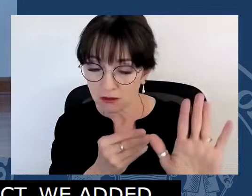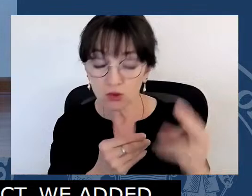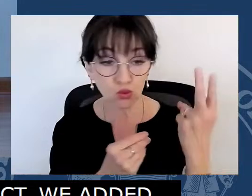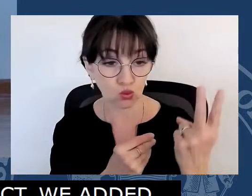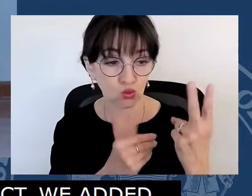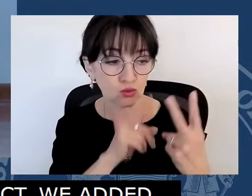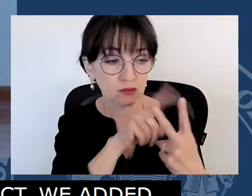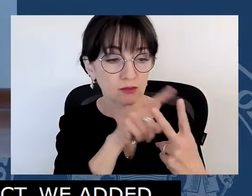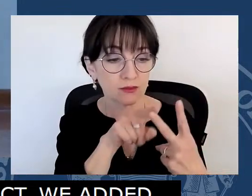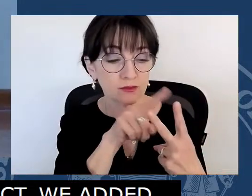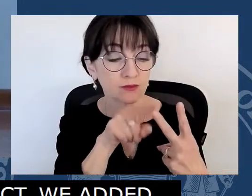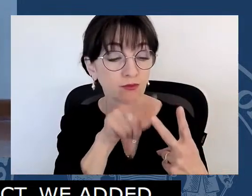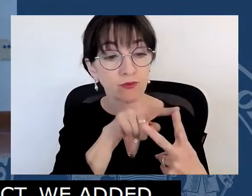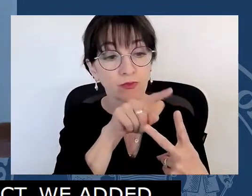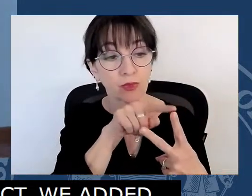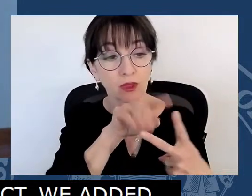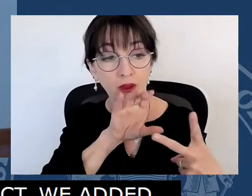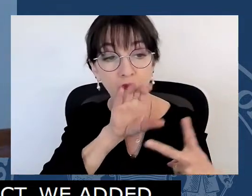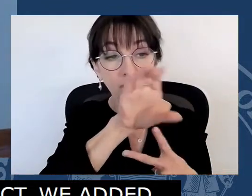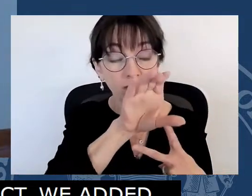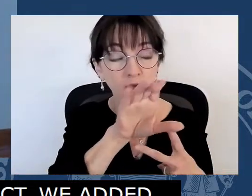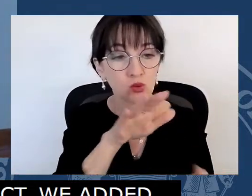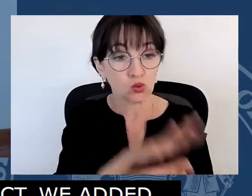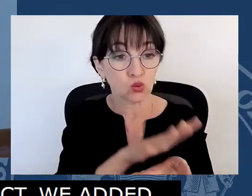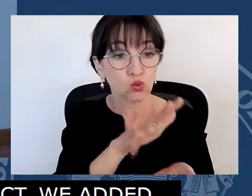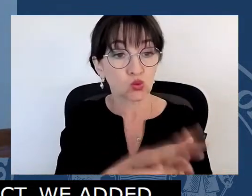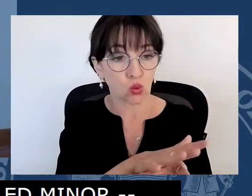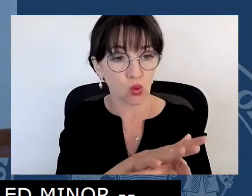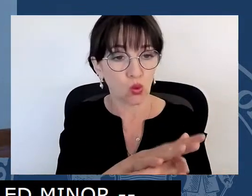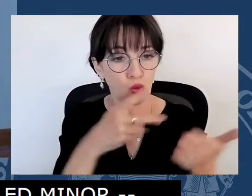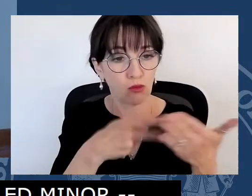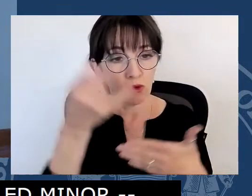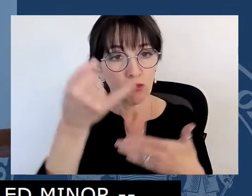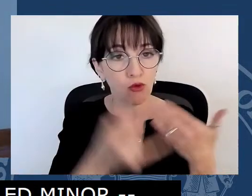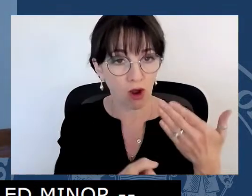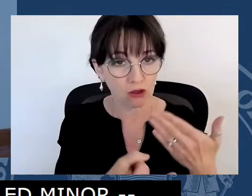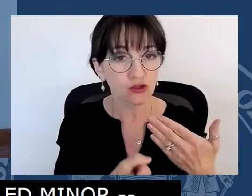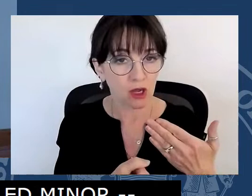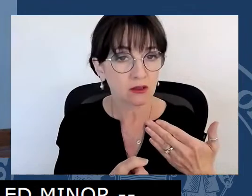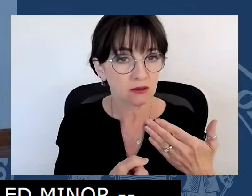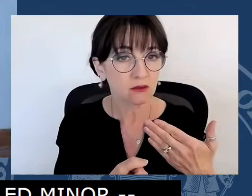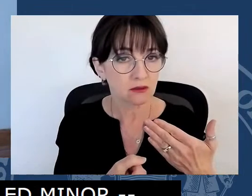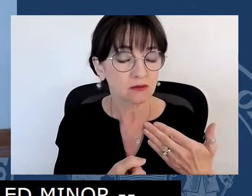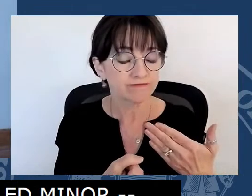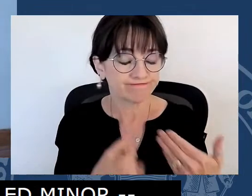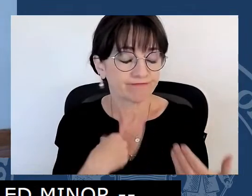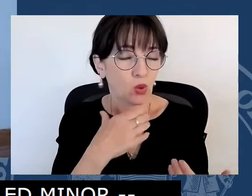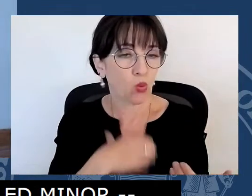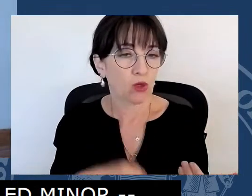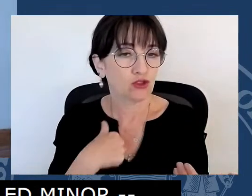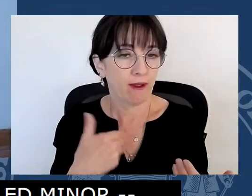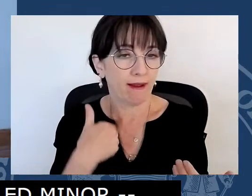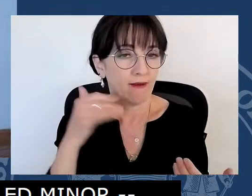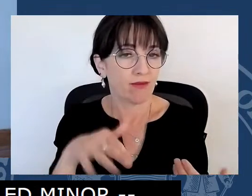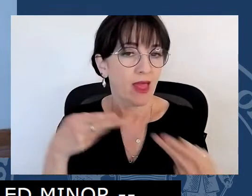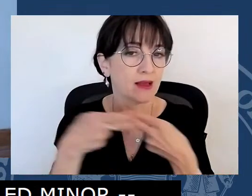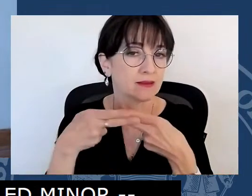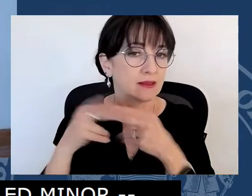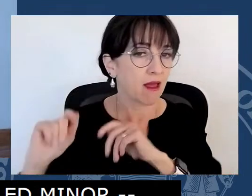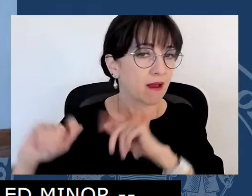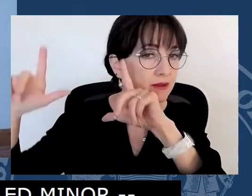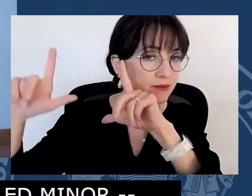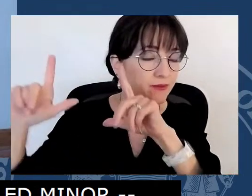funding school capital projects at an extremely high level. I don't have that slide for you, I wish I did. And we've been